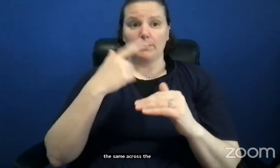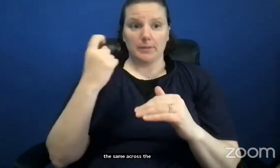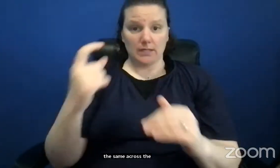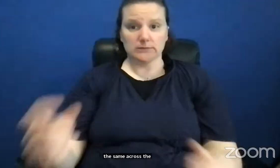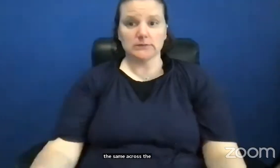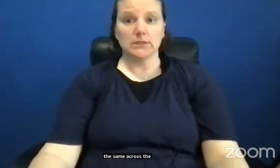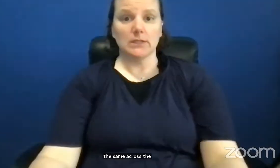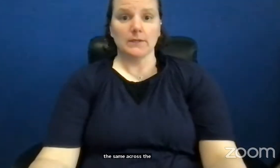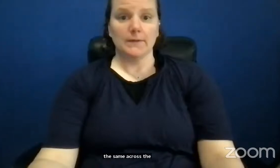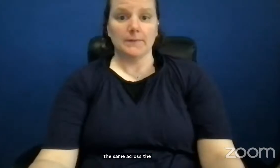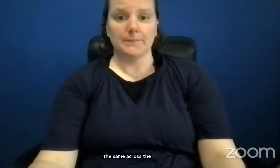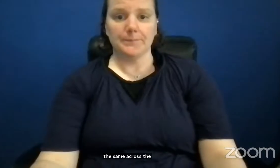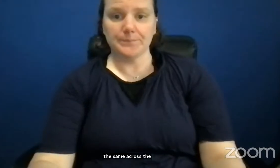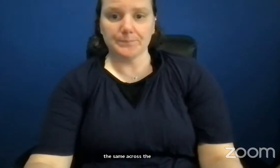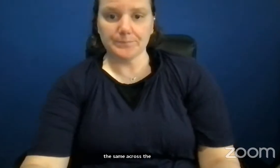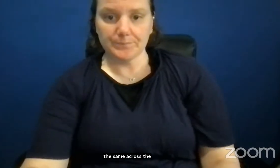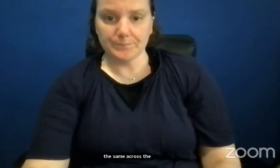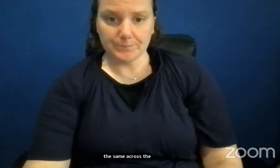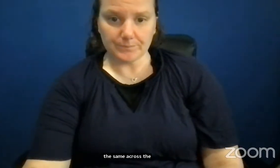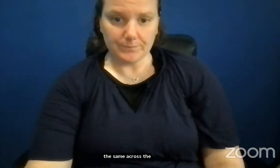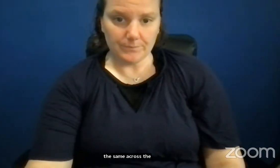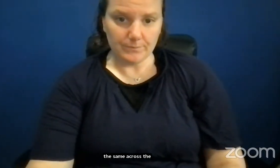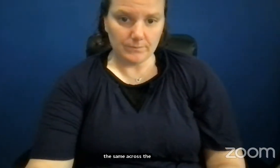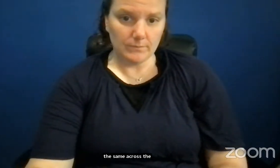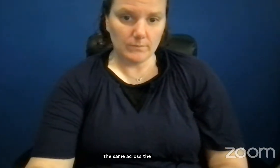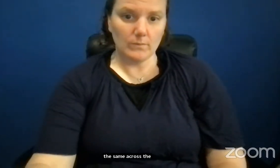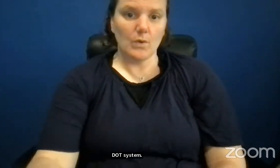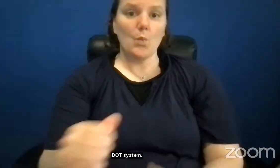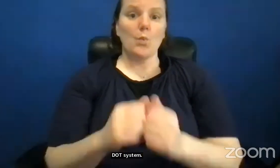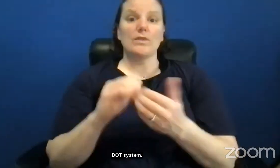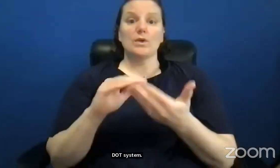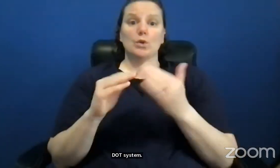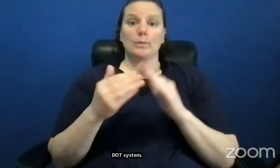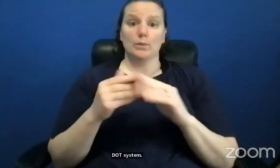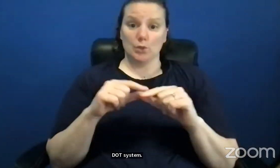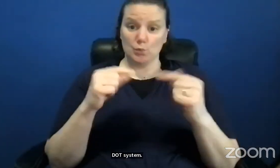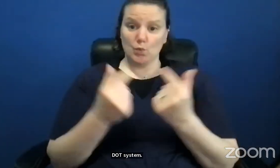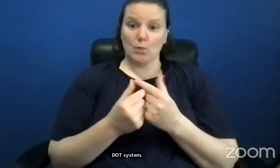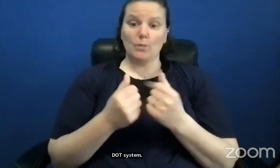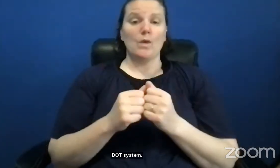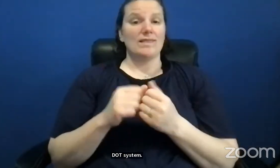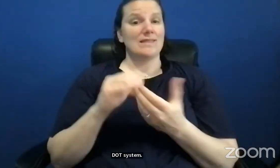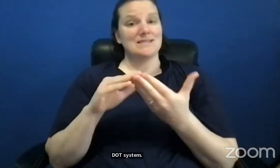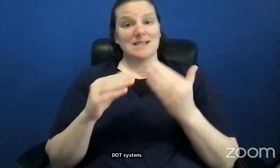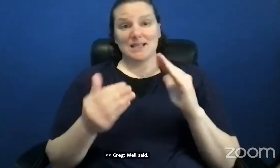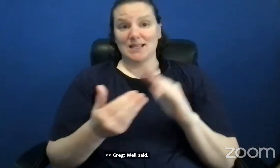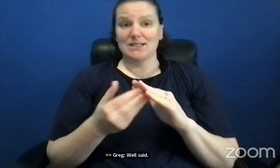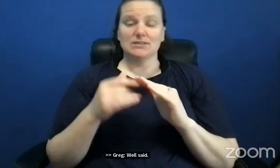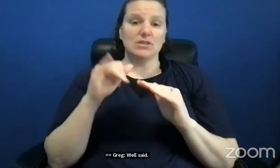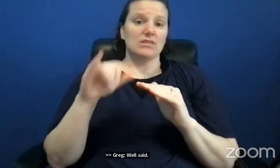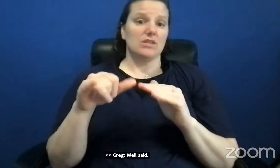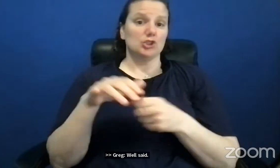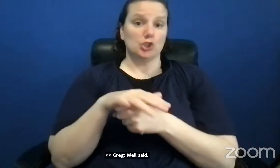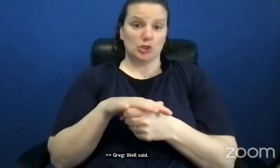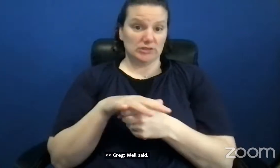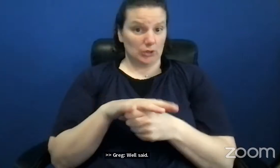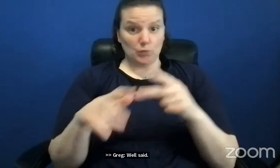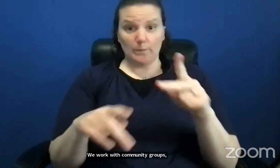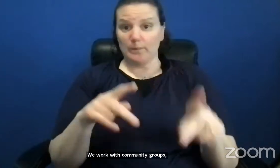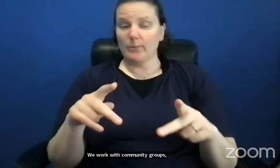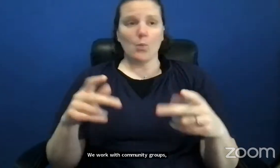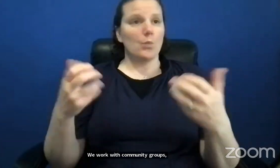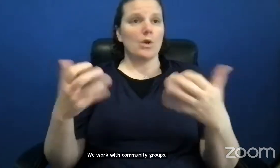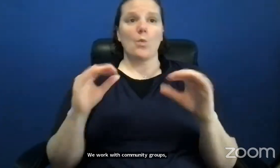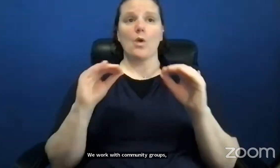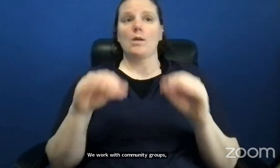work with community groups, with the cities, the jurisdictional folks. We don't want to